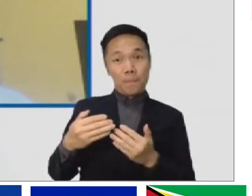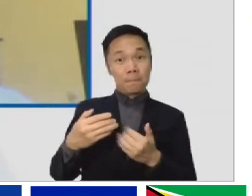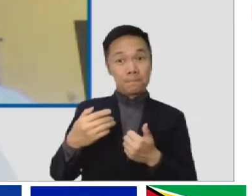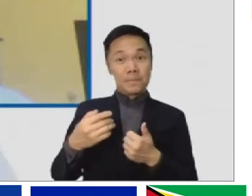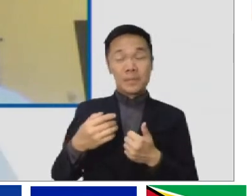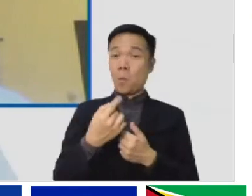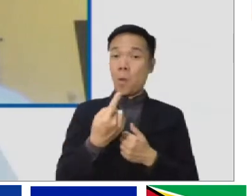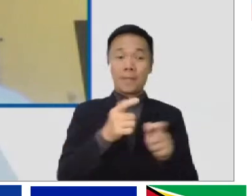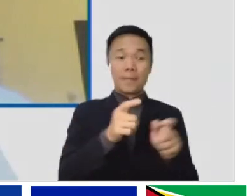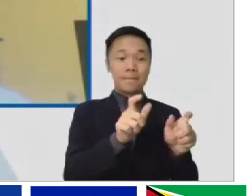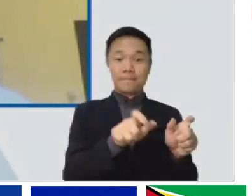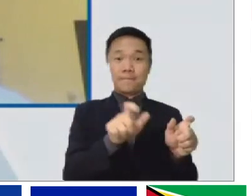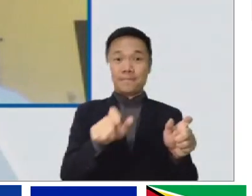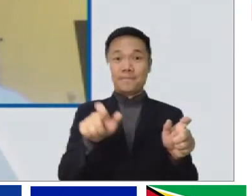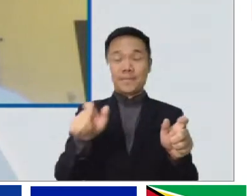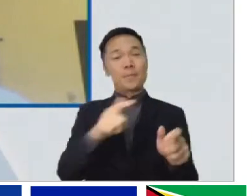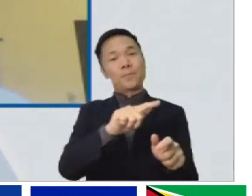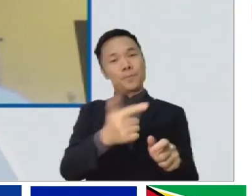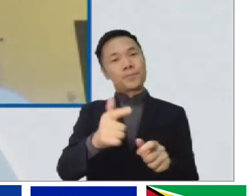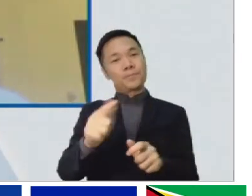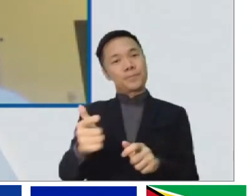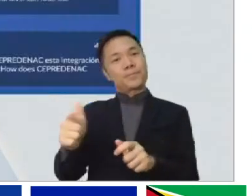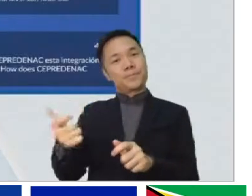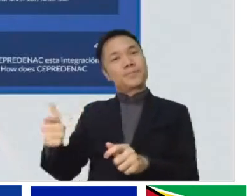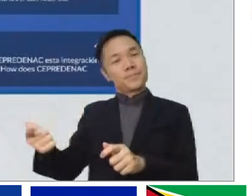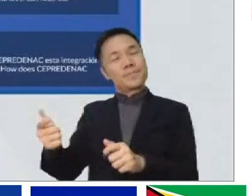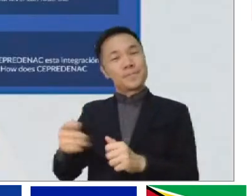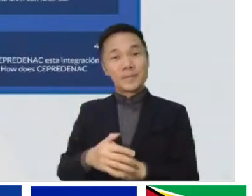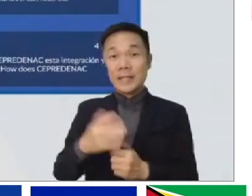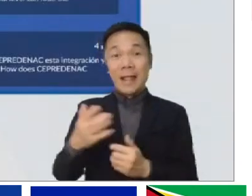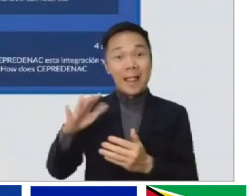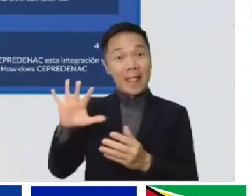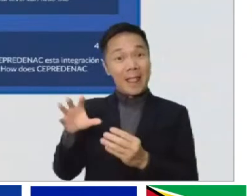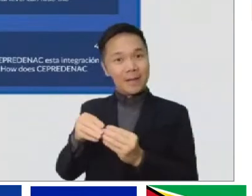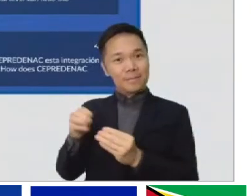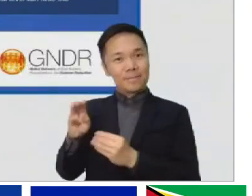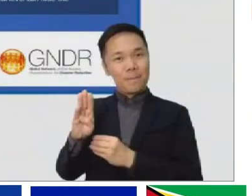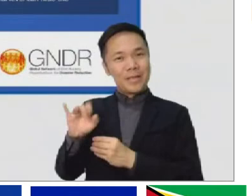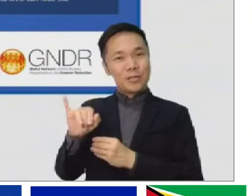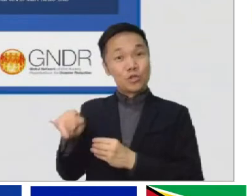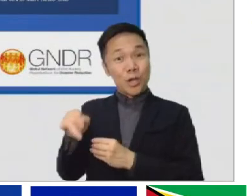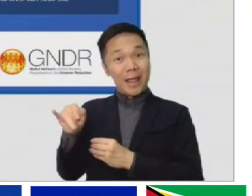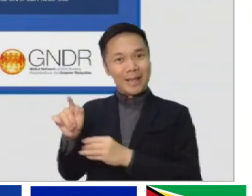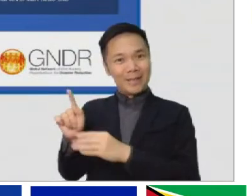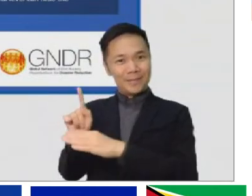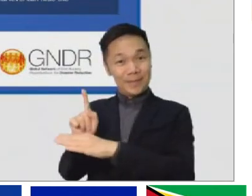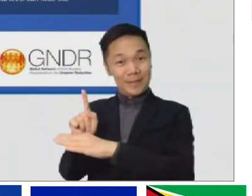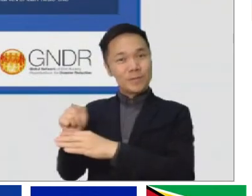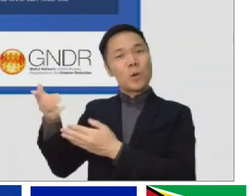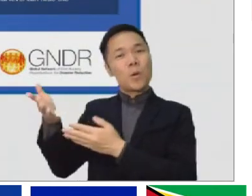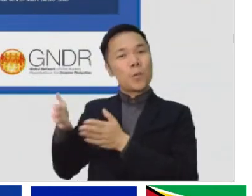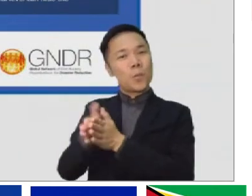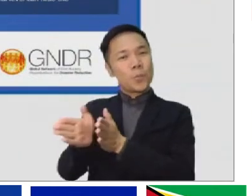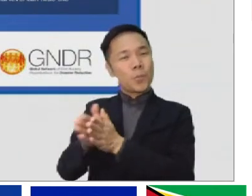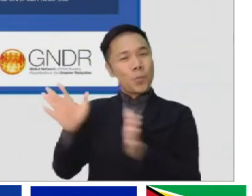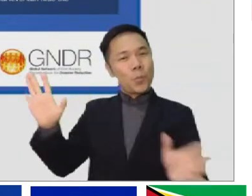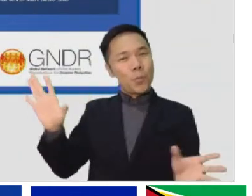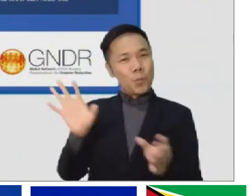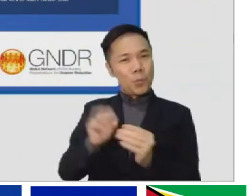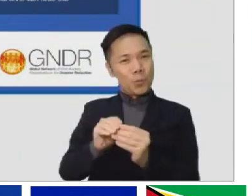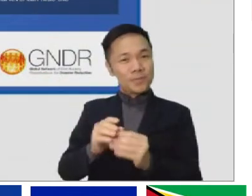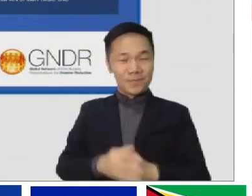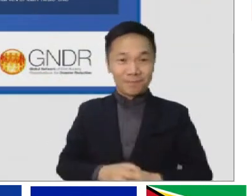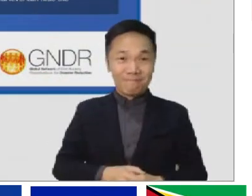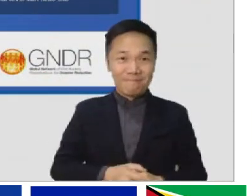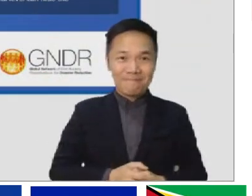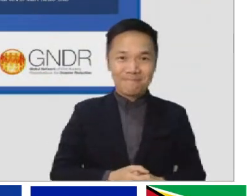passing on to Vijay to close out with his comments. And so I will begin with the first